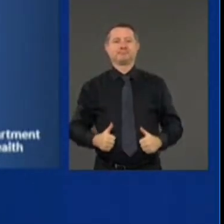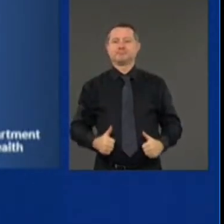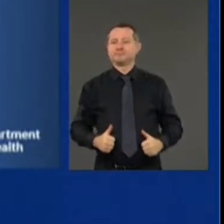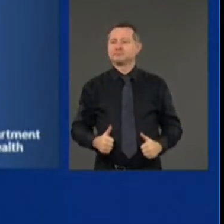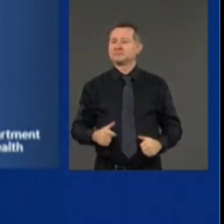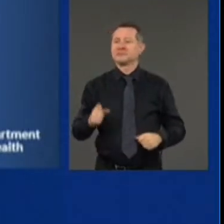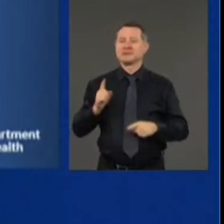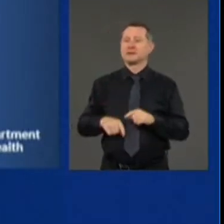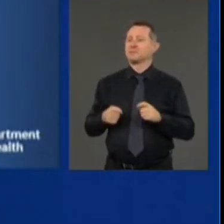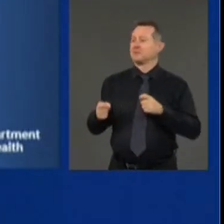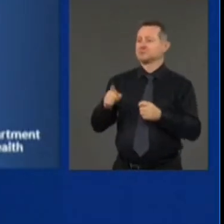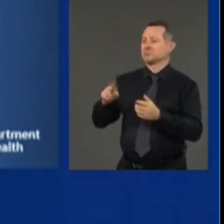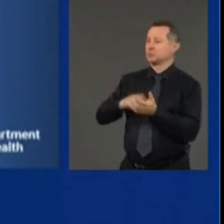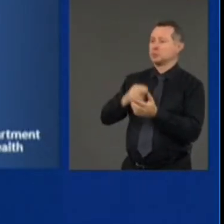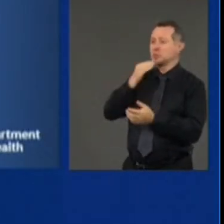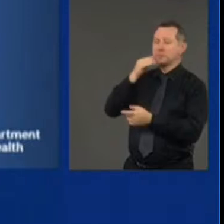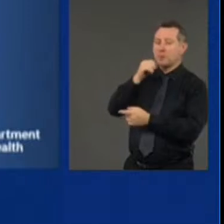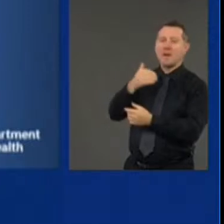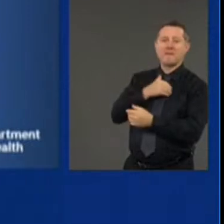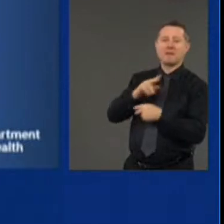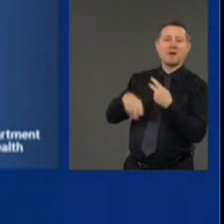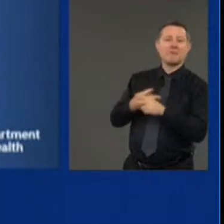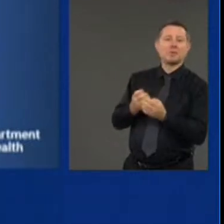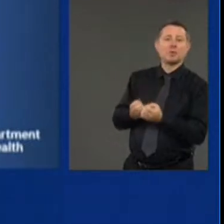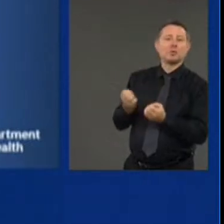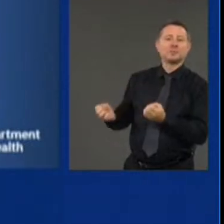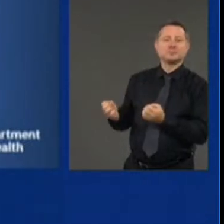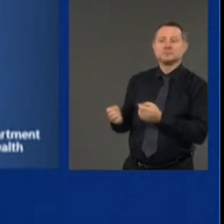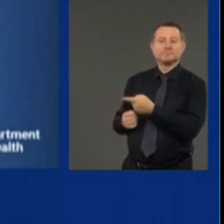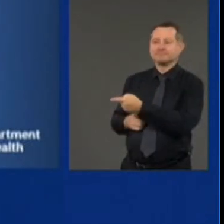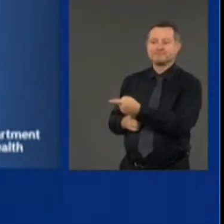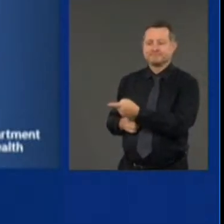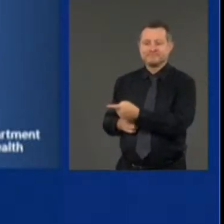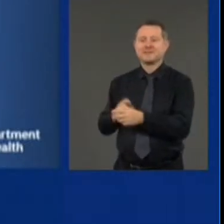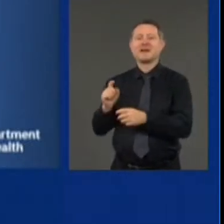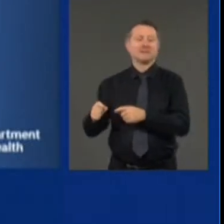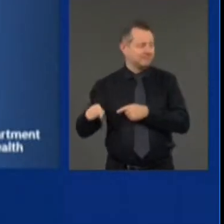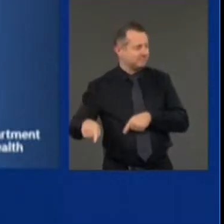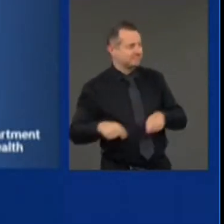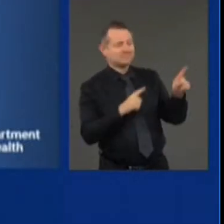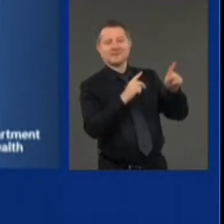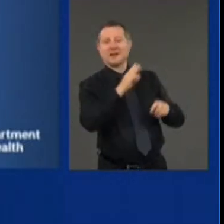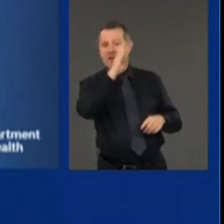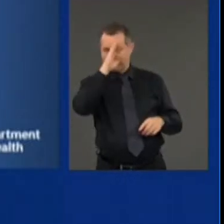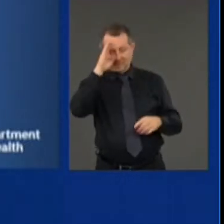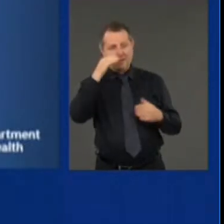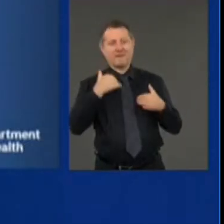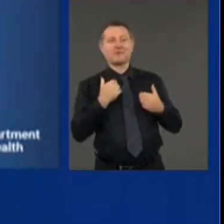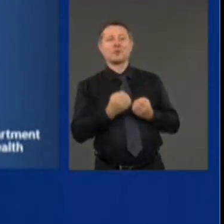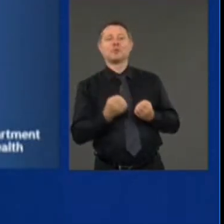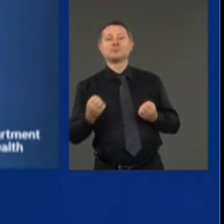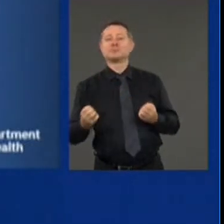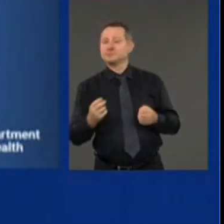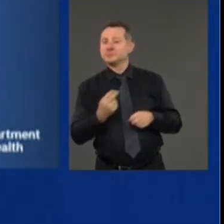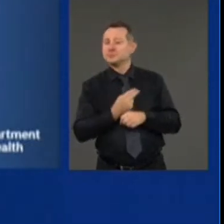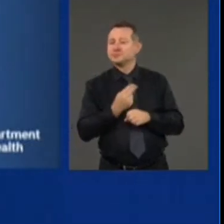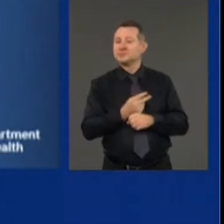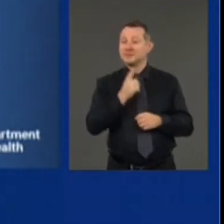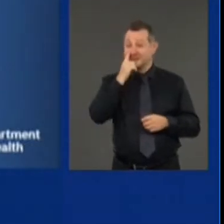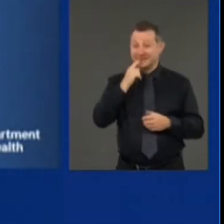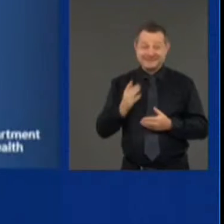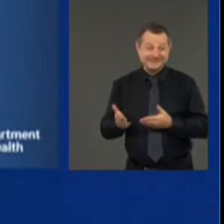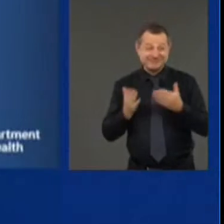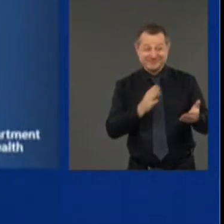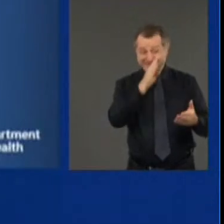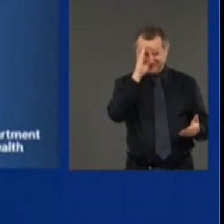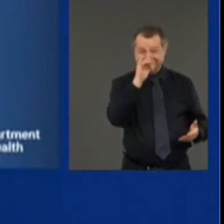the facility was no longer possible. And with such a fragile population, such a trip to the hospital was made because the care